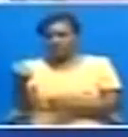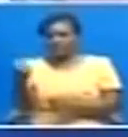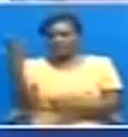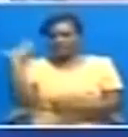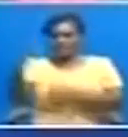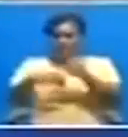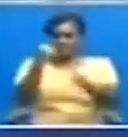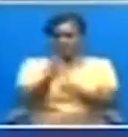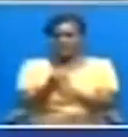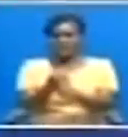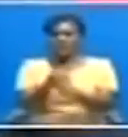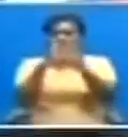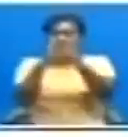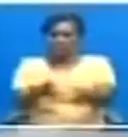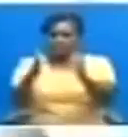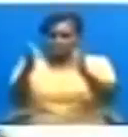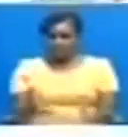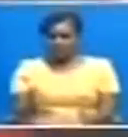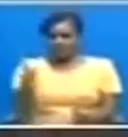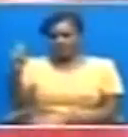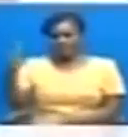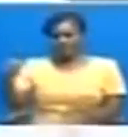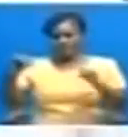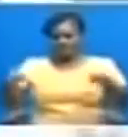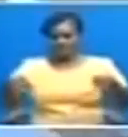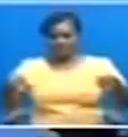2014. Charles Gitonga, KTN News.